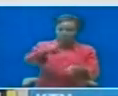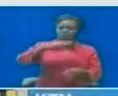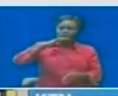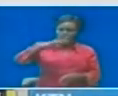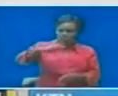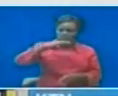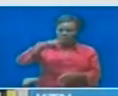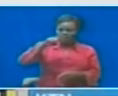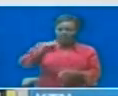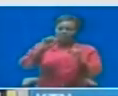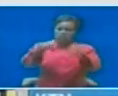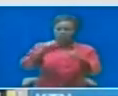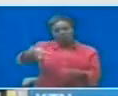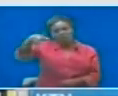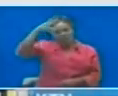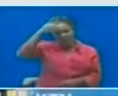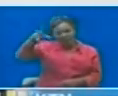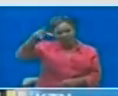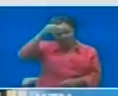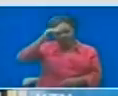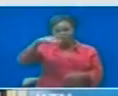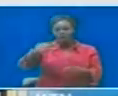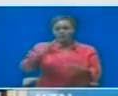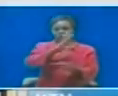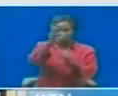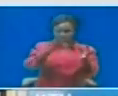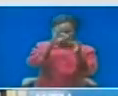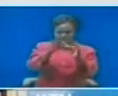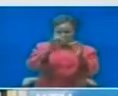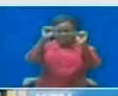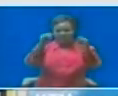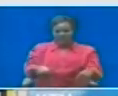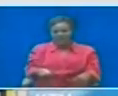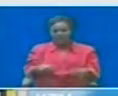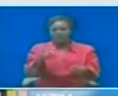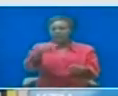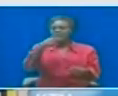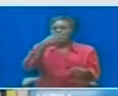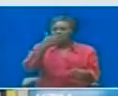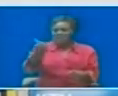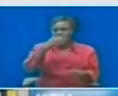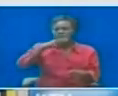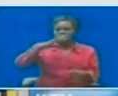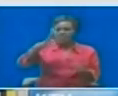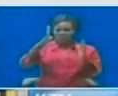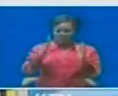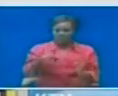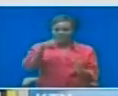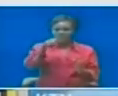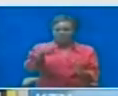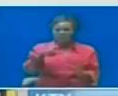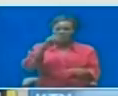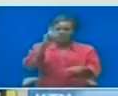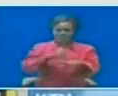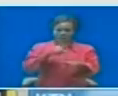set that can be learned and honed or perfected, and those good at the craft say that the best speakers are those who invest